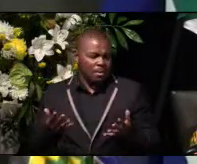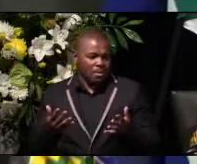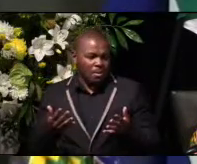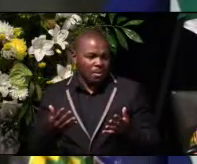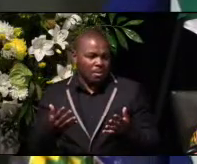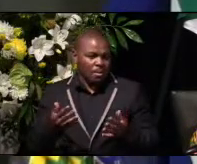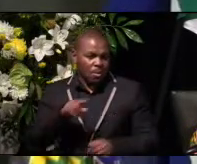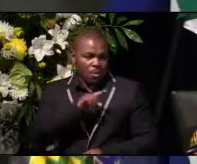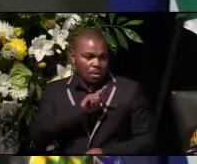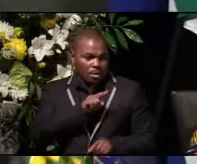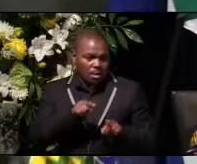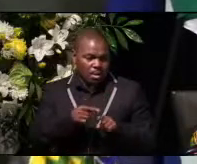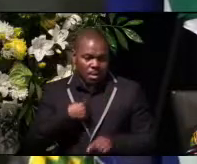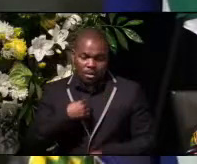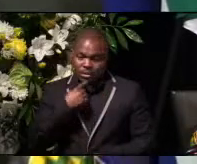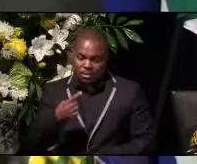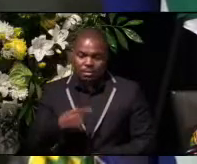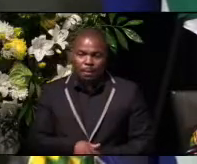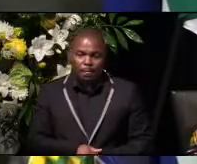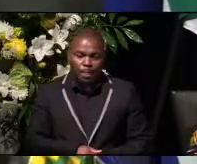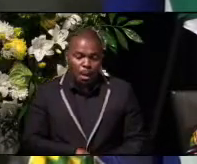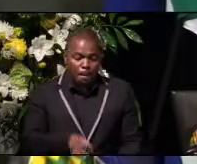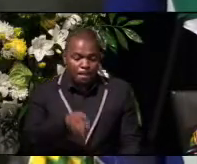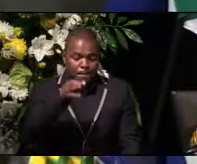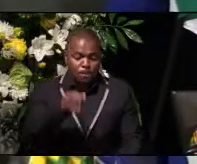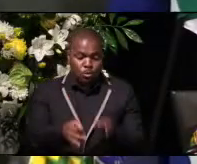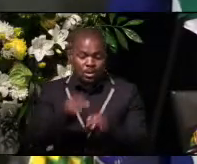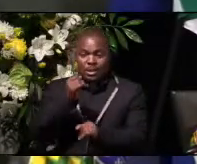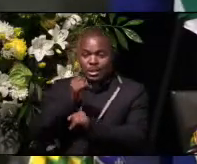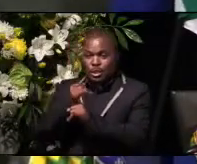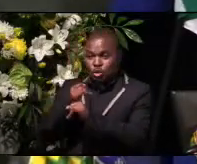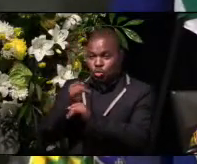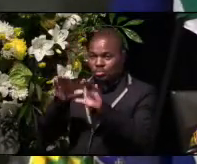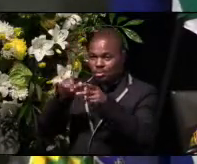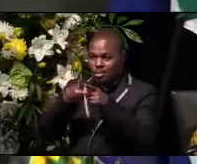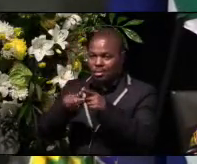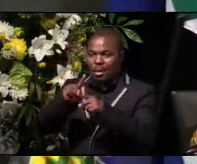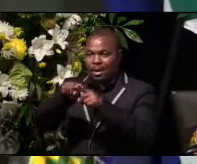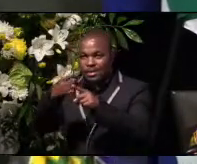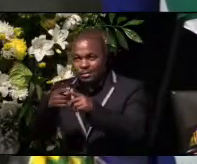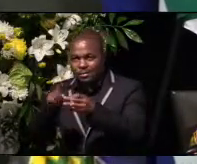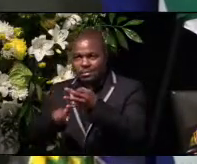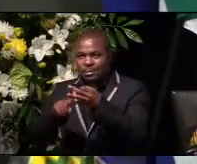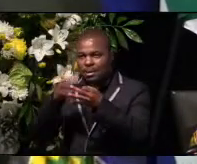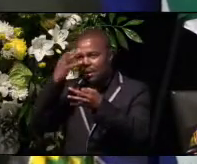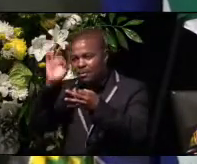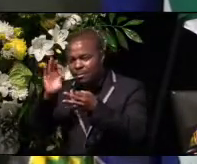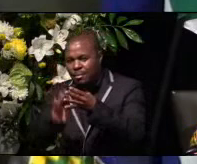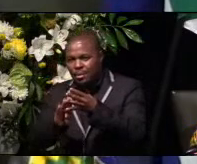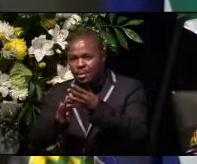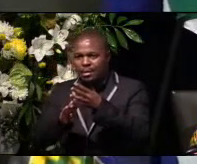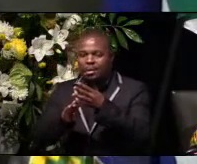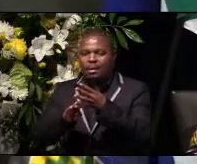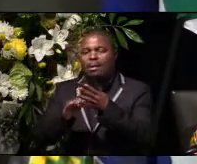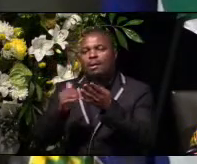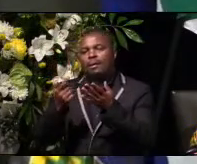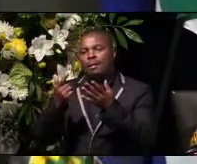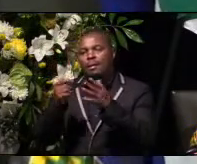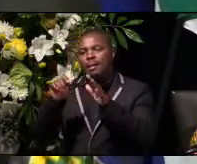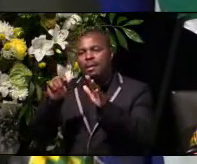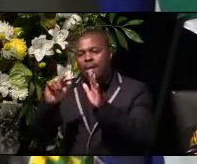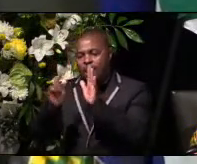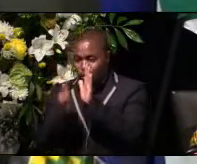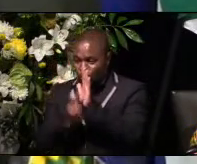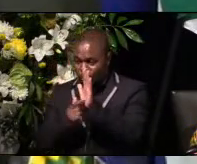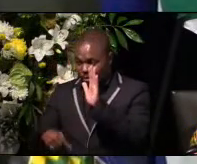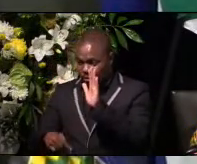therefore because I'm saying I'm talking about in political institutions the executive the government as well as the legislature I'm